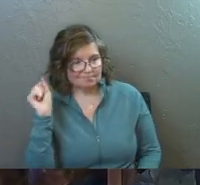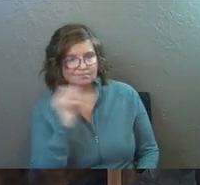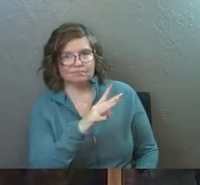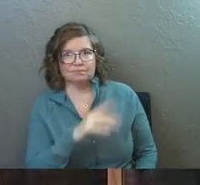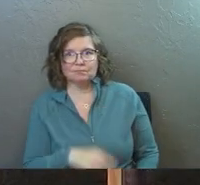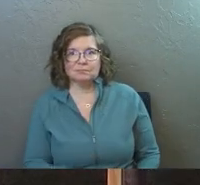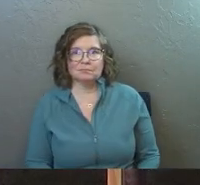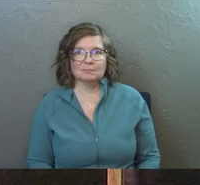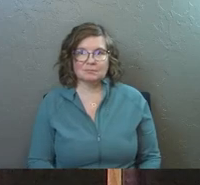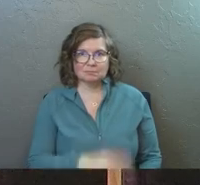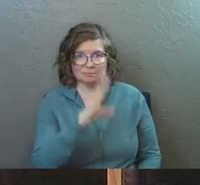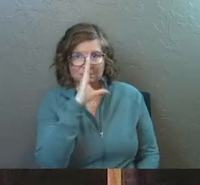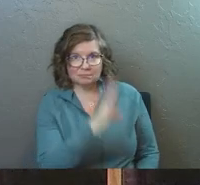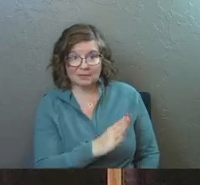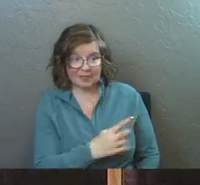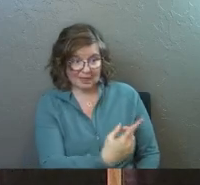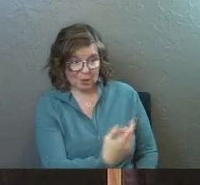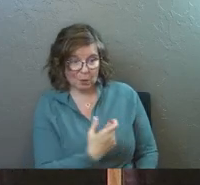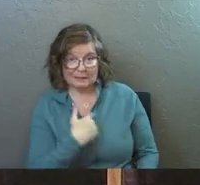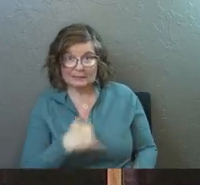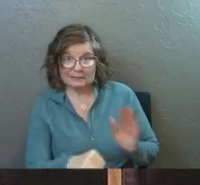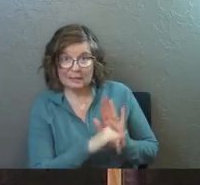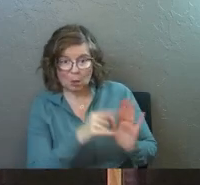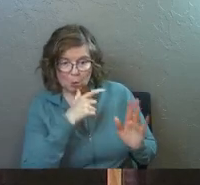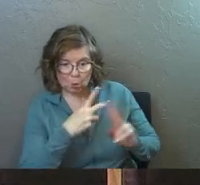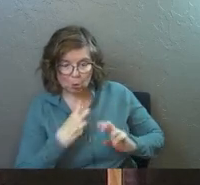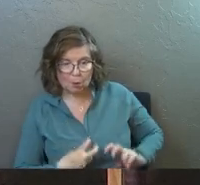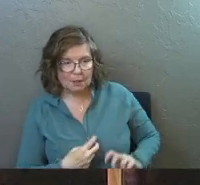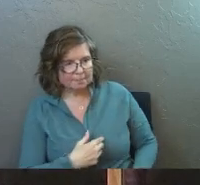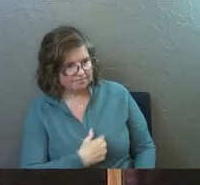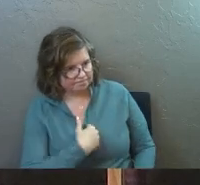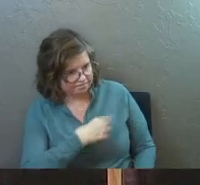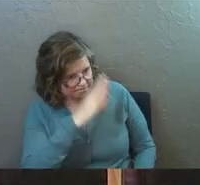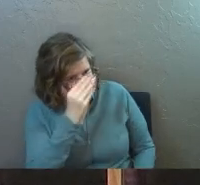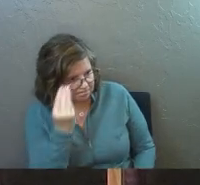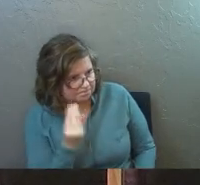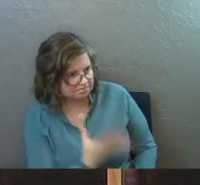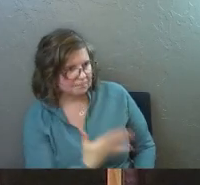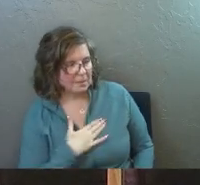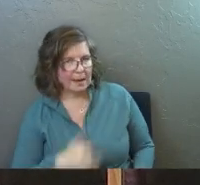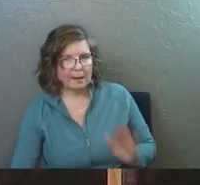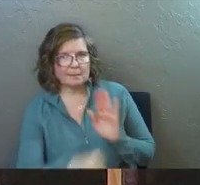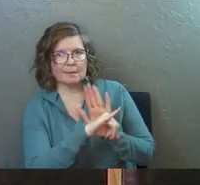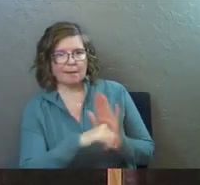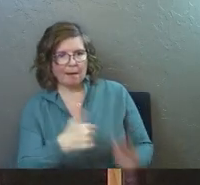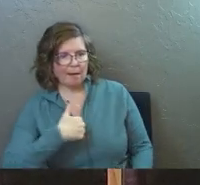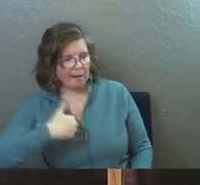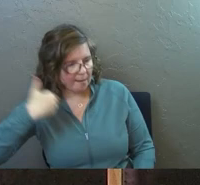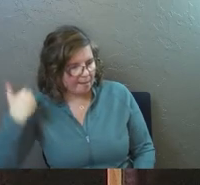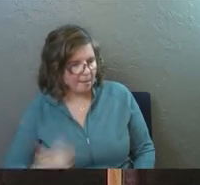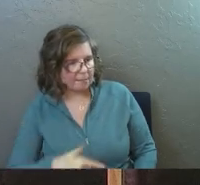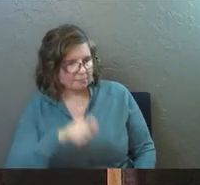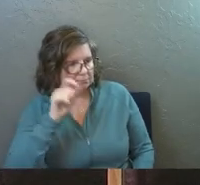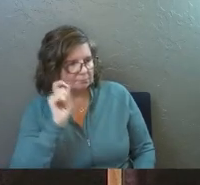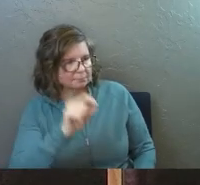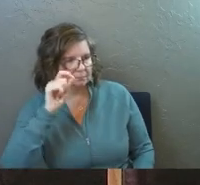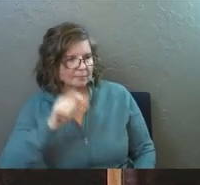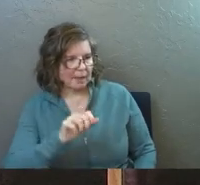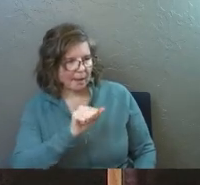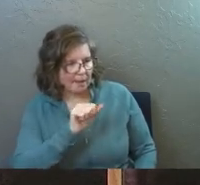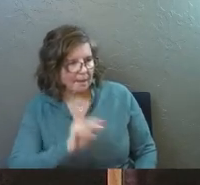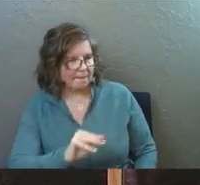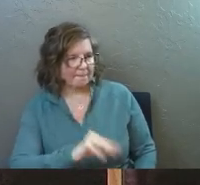big time here. They've questioned his identity, and so he tells them his identity. Before Abraham was, I